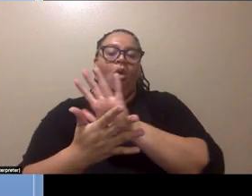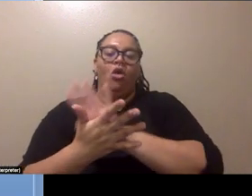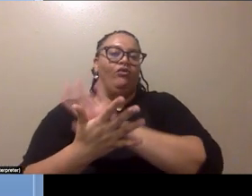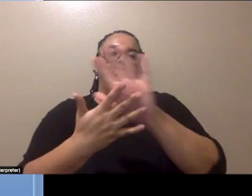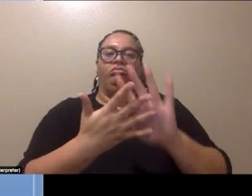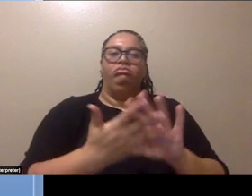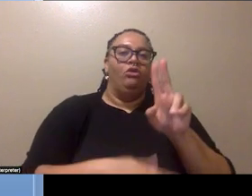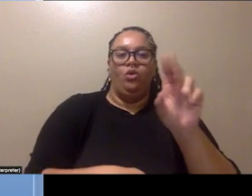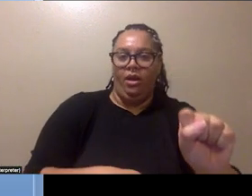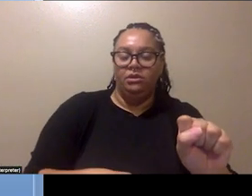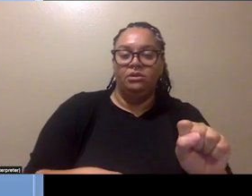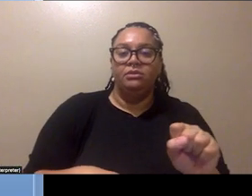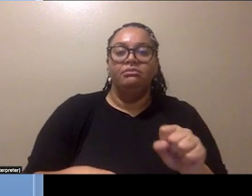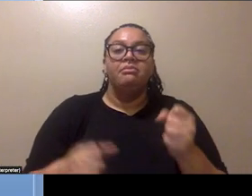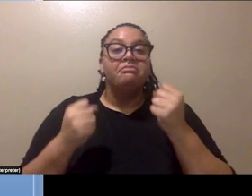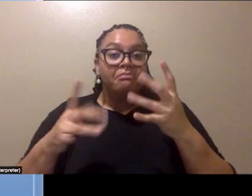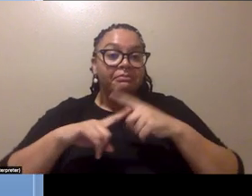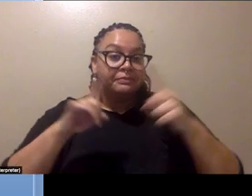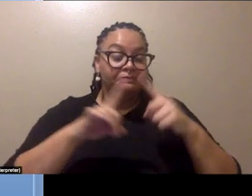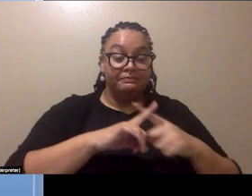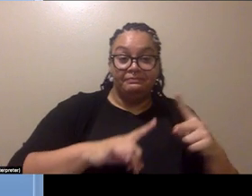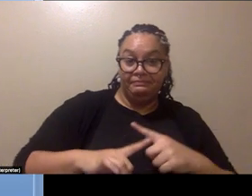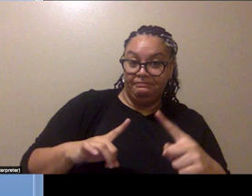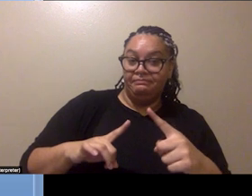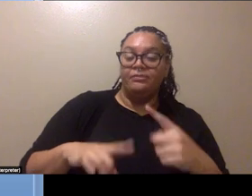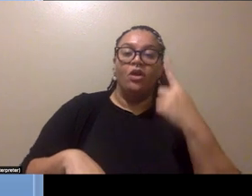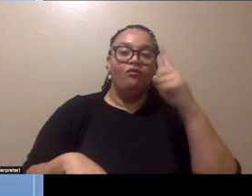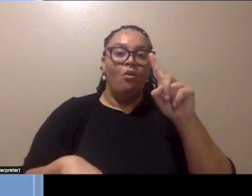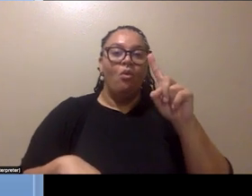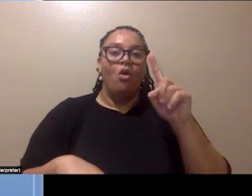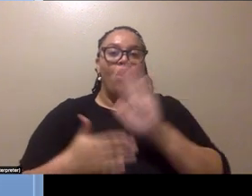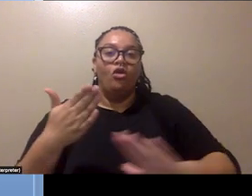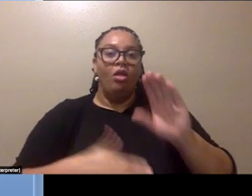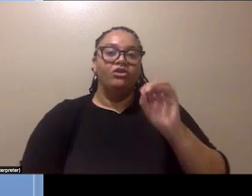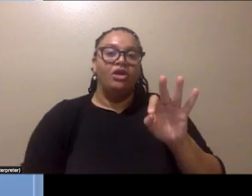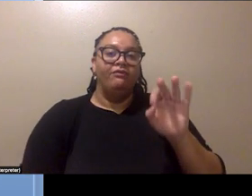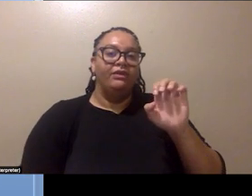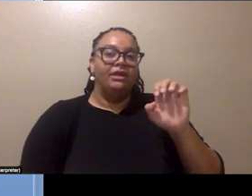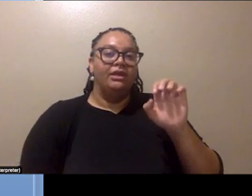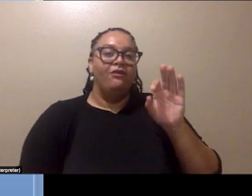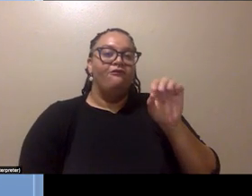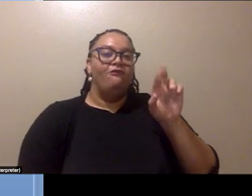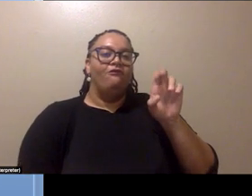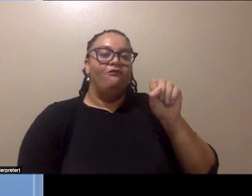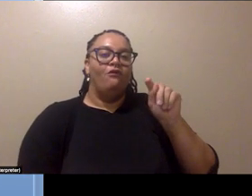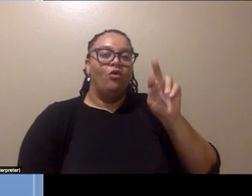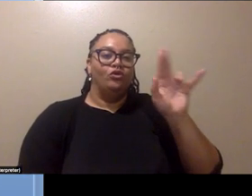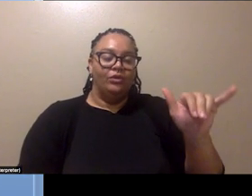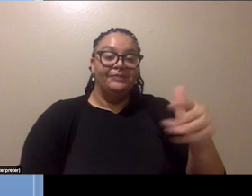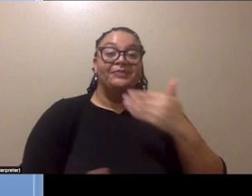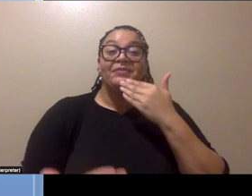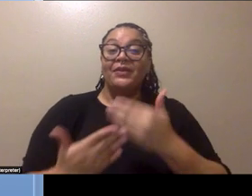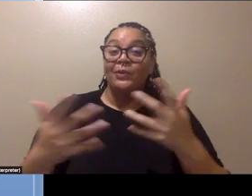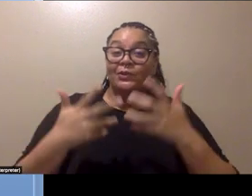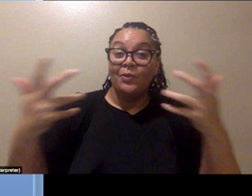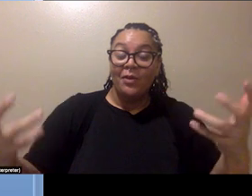Northwest, including the National Park Service, Army Corps of Engineers, and the Institute for Applied Ecology. Thank you so much, Amy, for